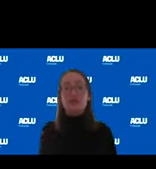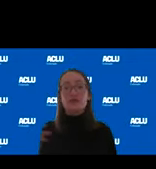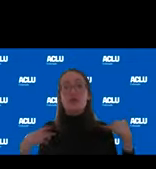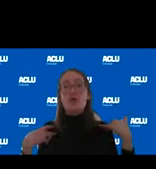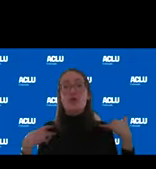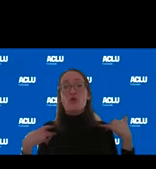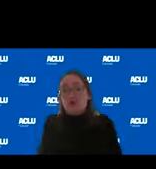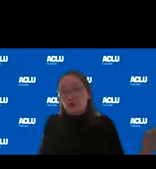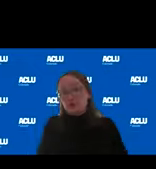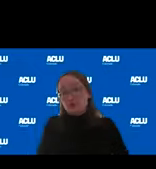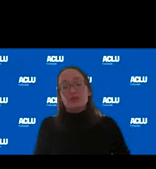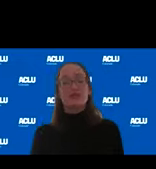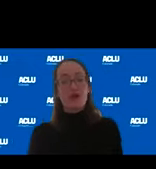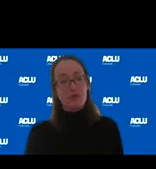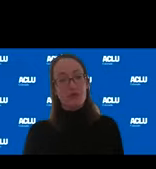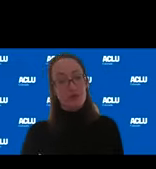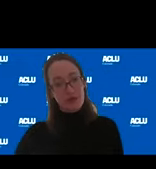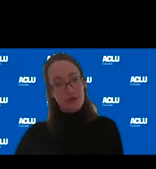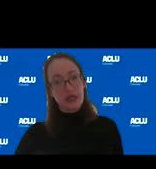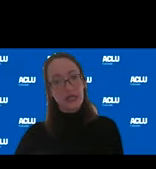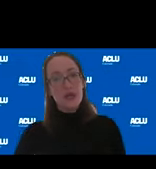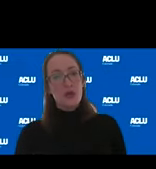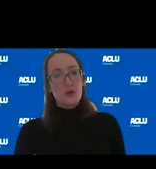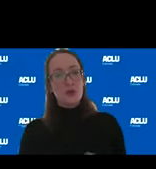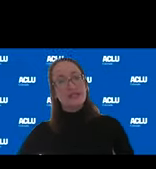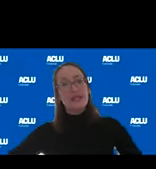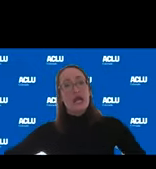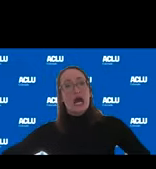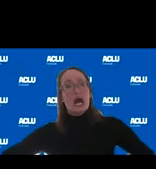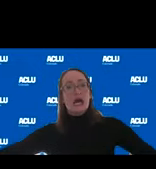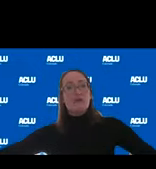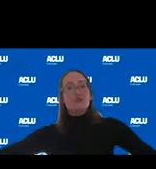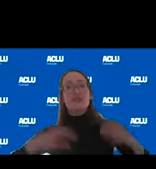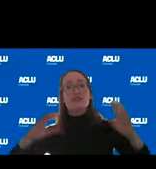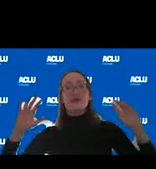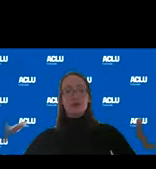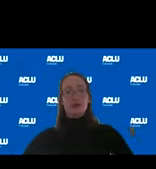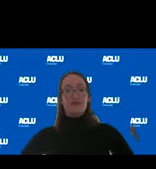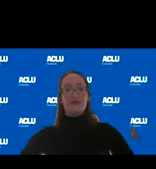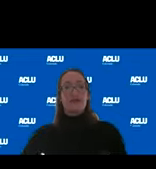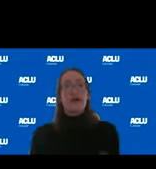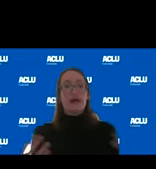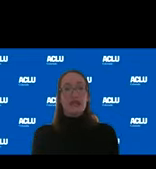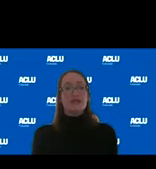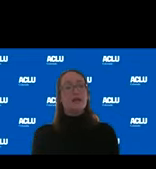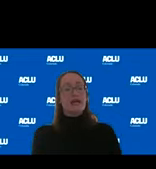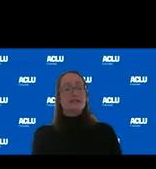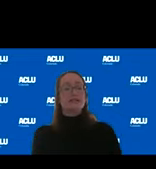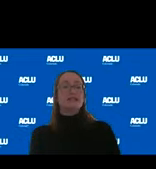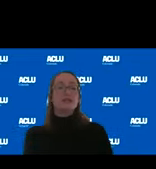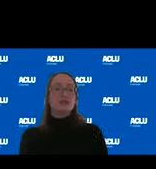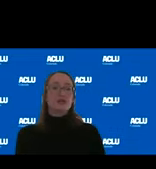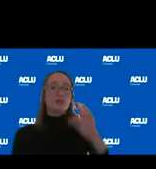will resolve all of these problems. So let's go through them really quickly. So on the federal level, again, going back